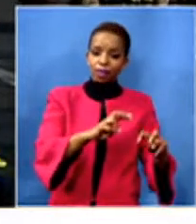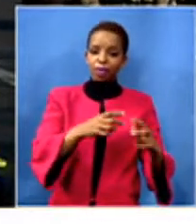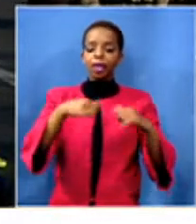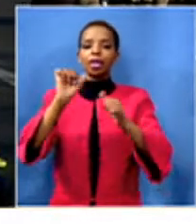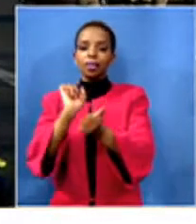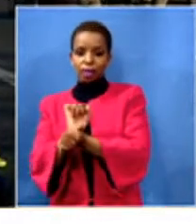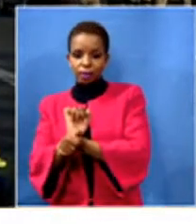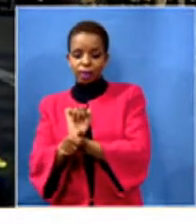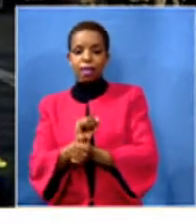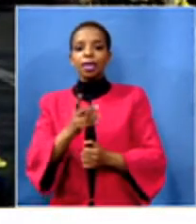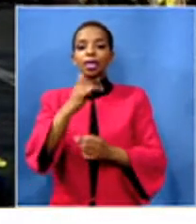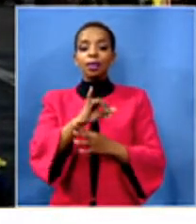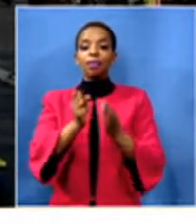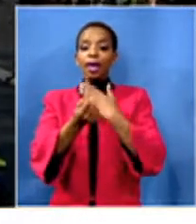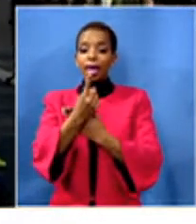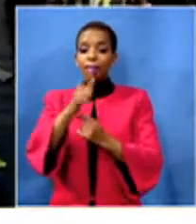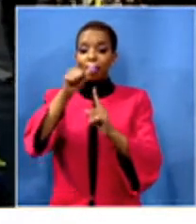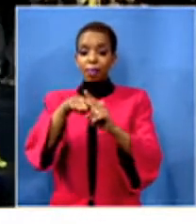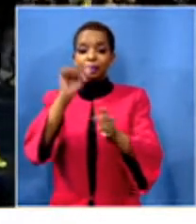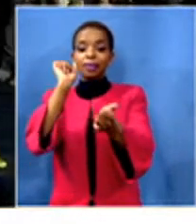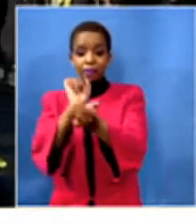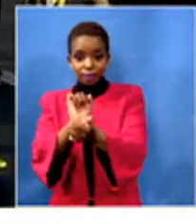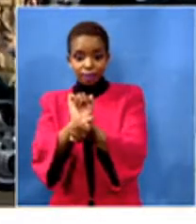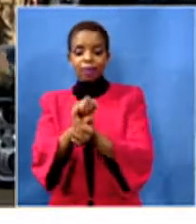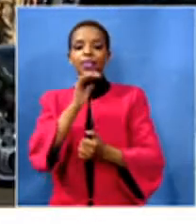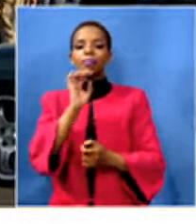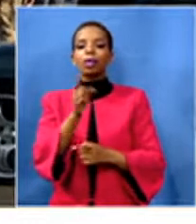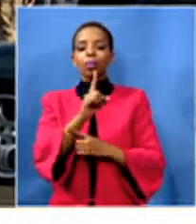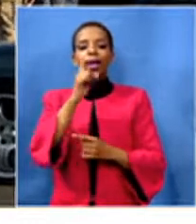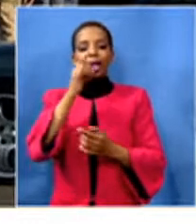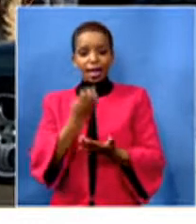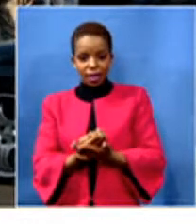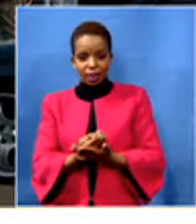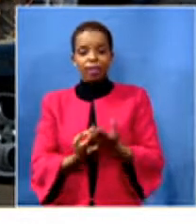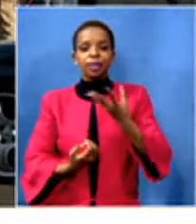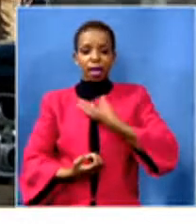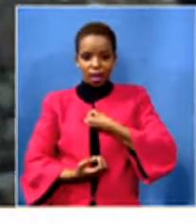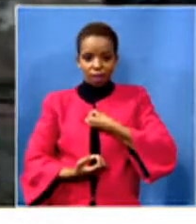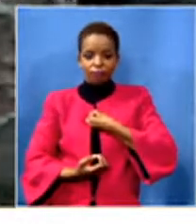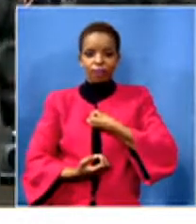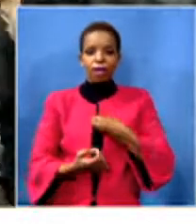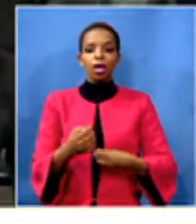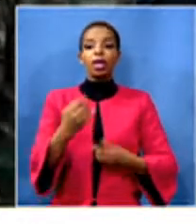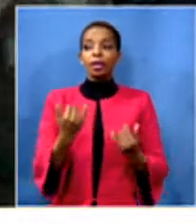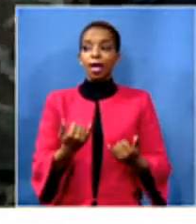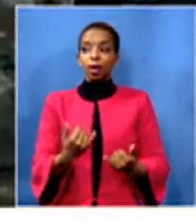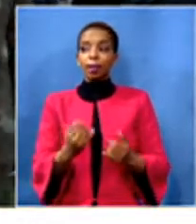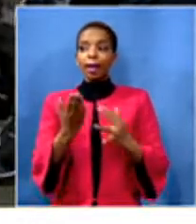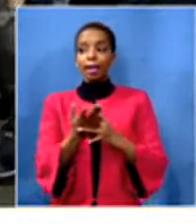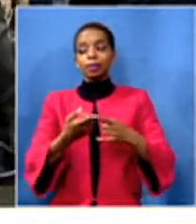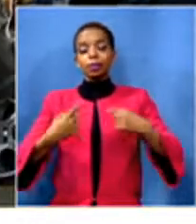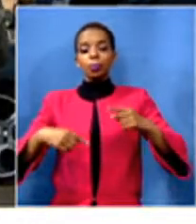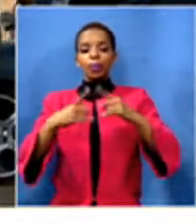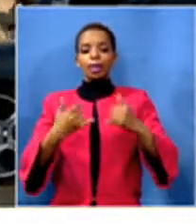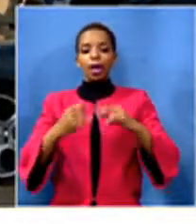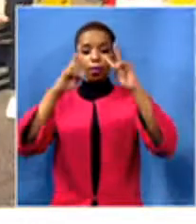to arrest a person, that means we have evidence on a prima facie case that we are investigating that lead us to